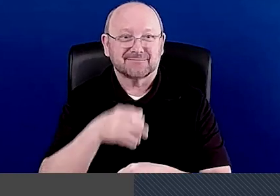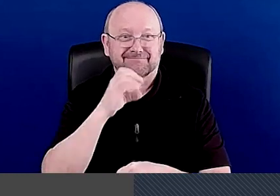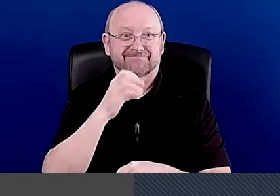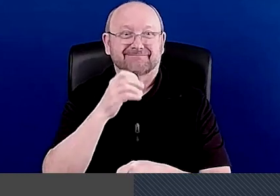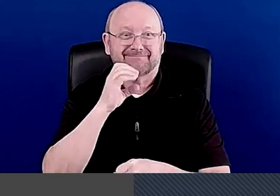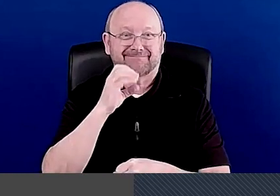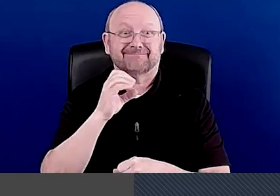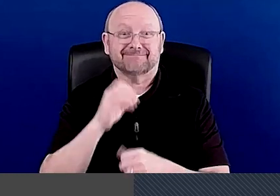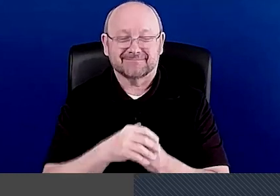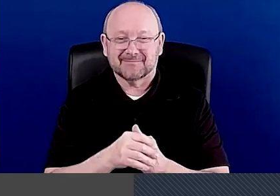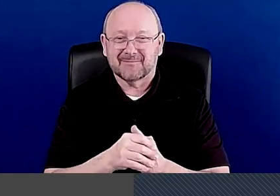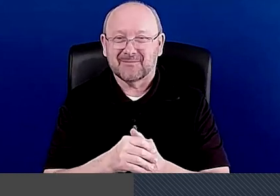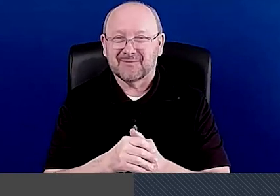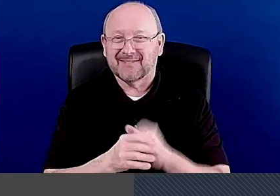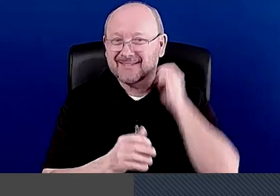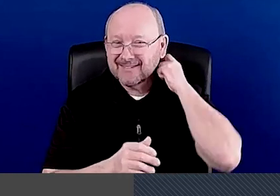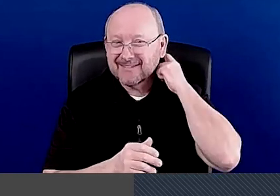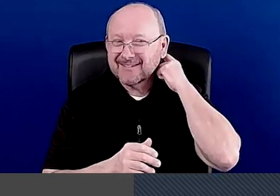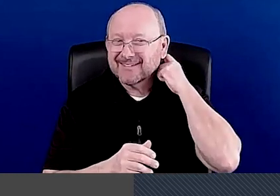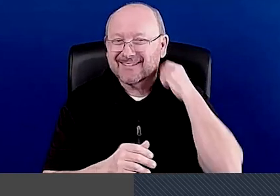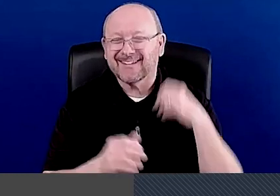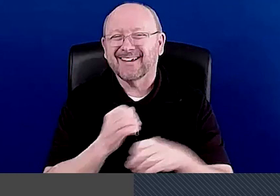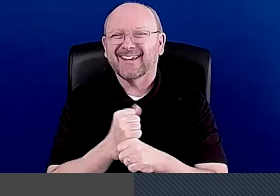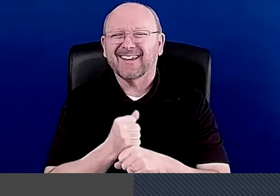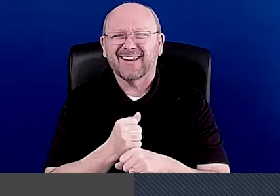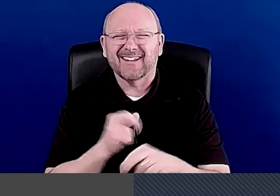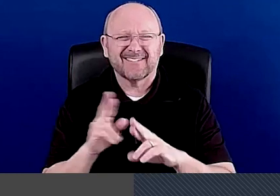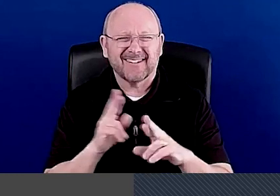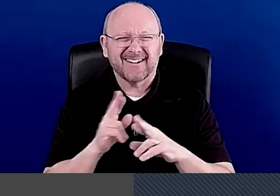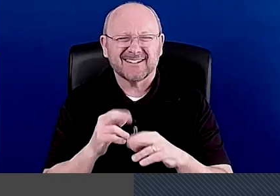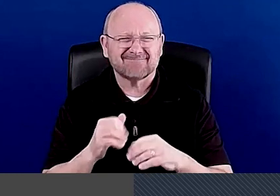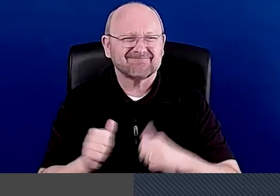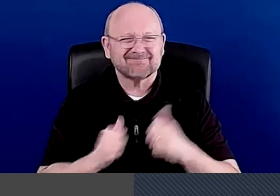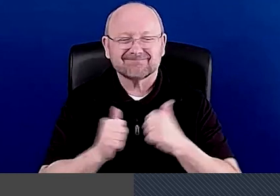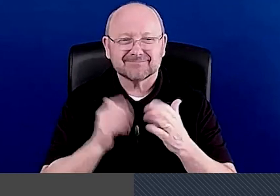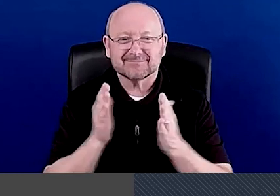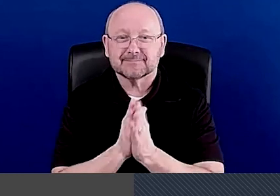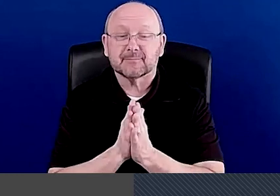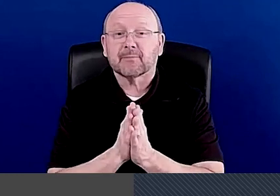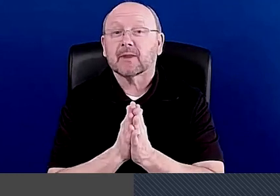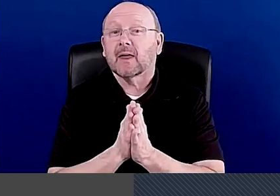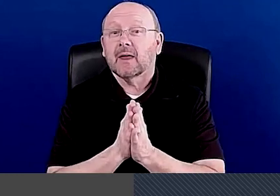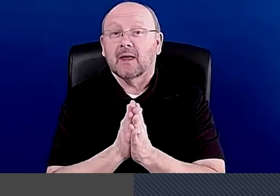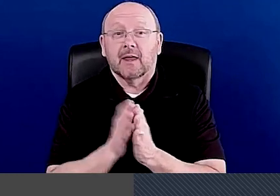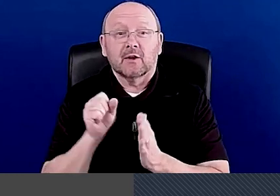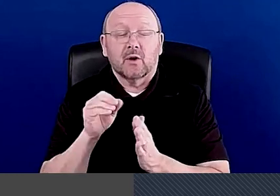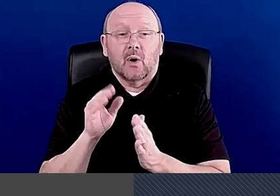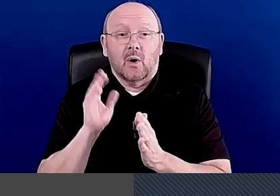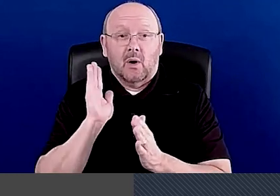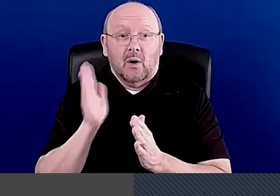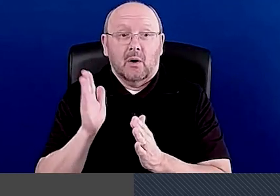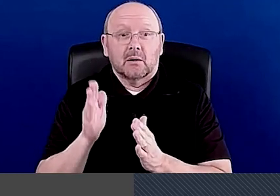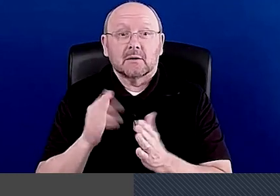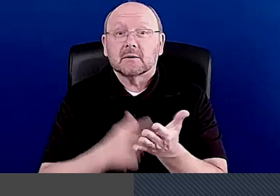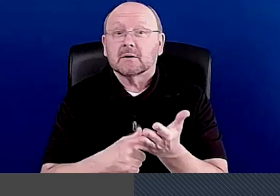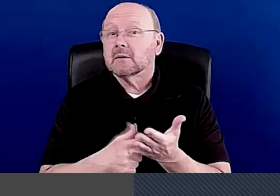getting motivated and having some energy. So we're going to discuss